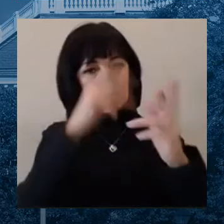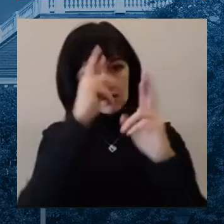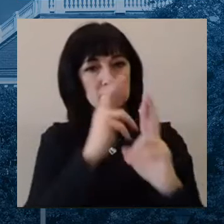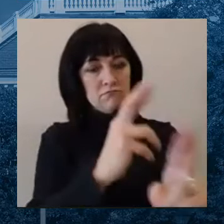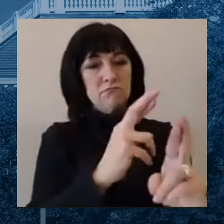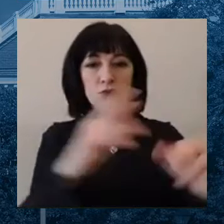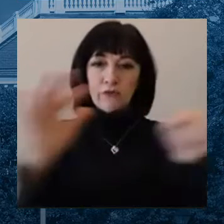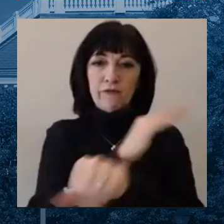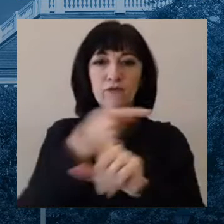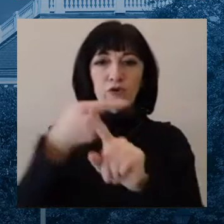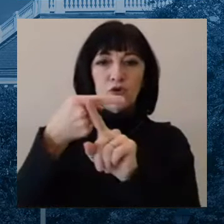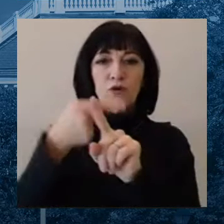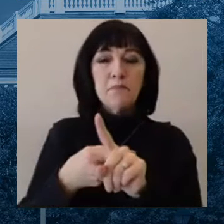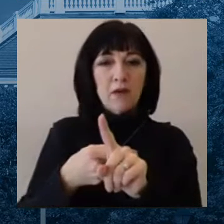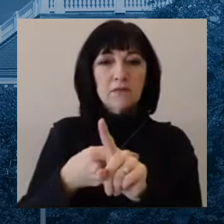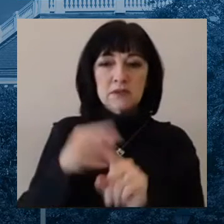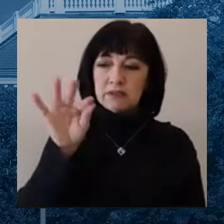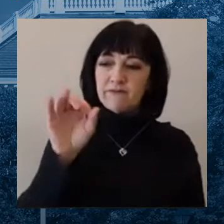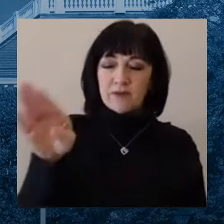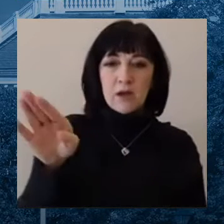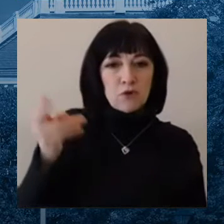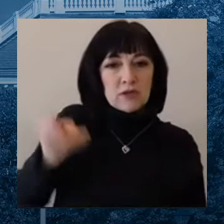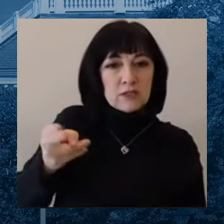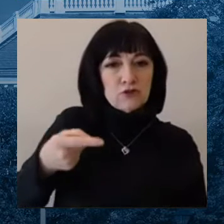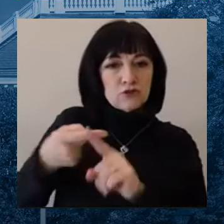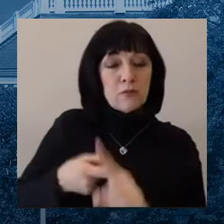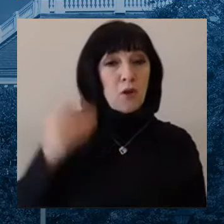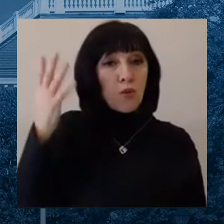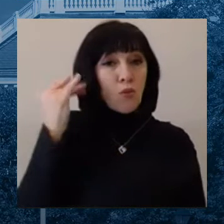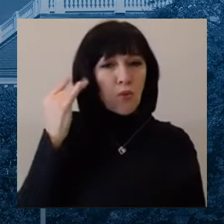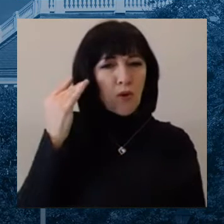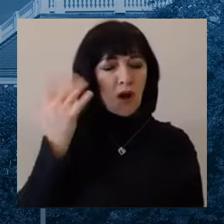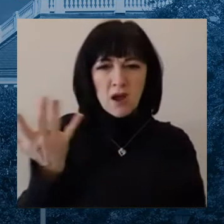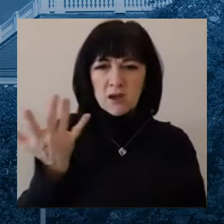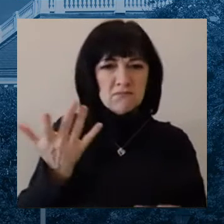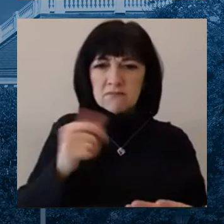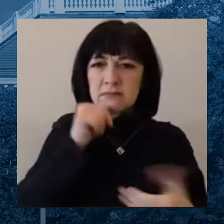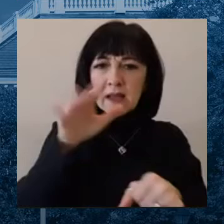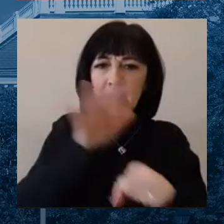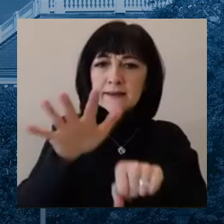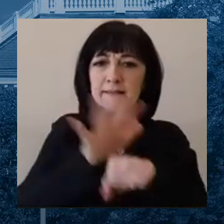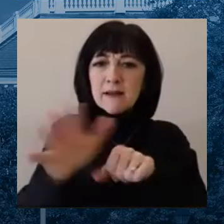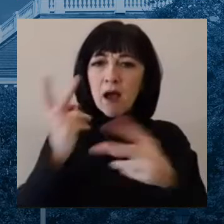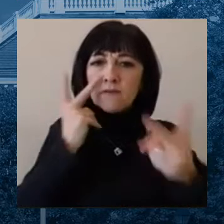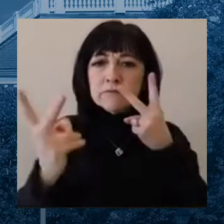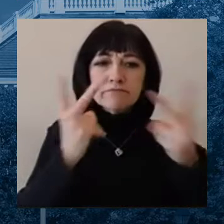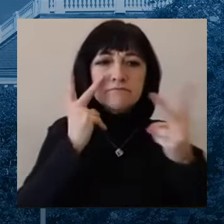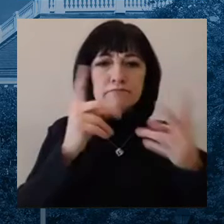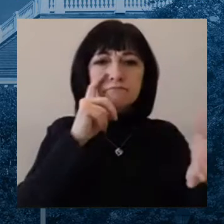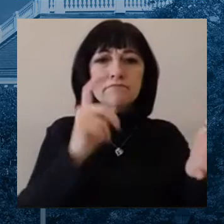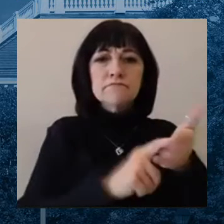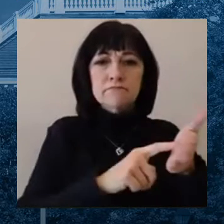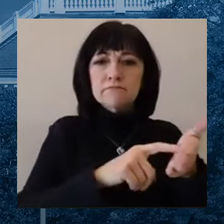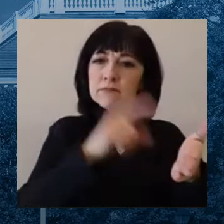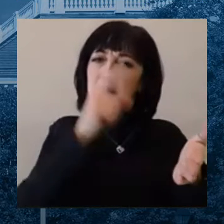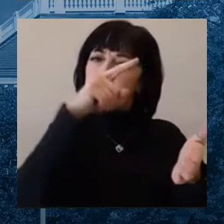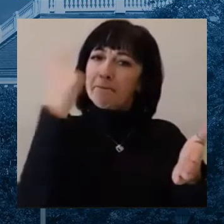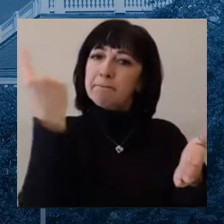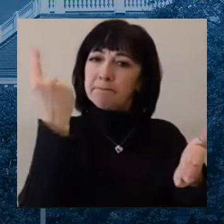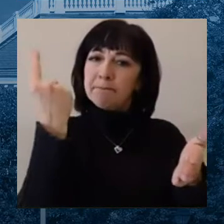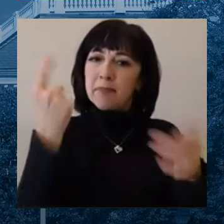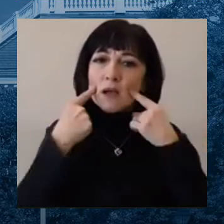often neglected accomplishments of Black Americans throughout history. Each year